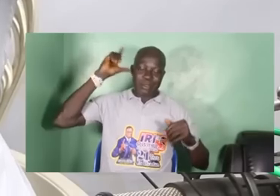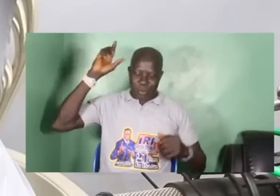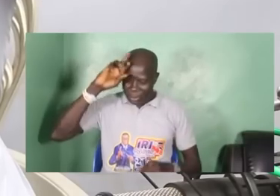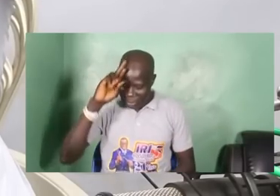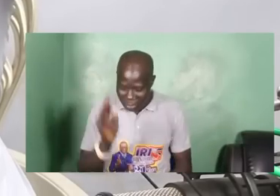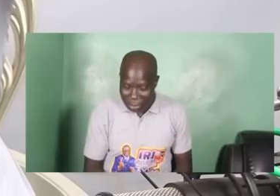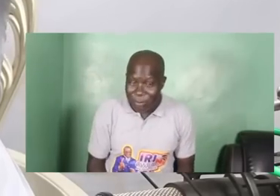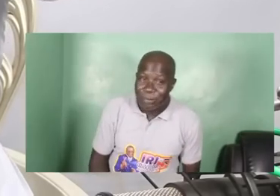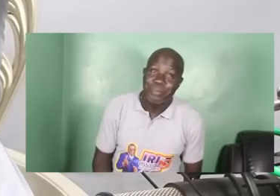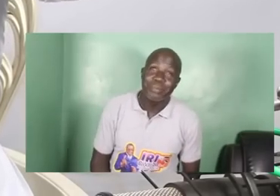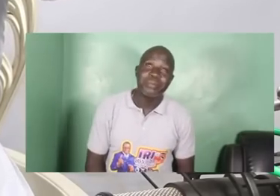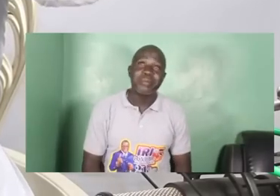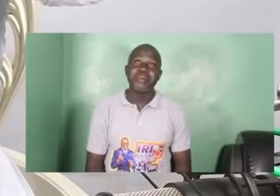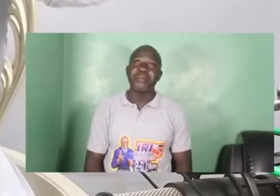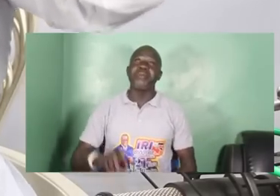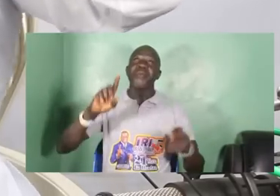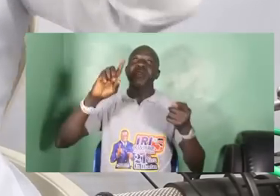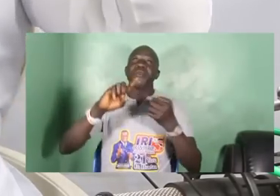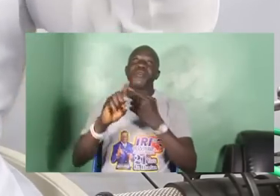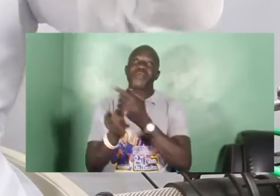ko tu jake jado